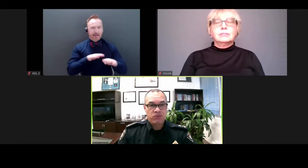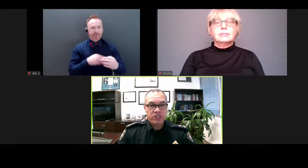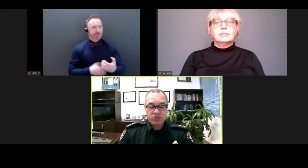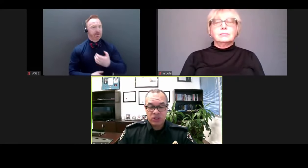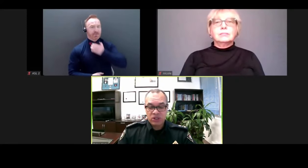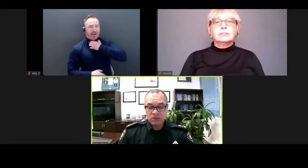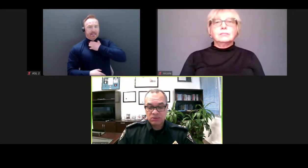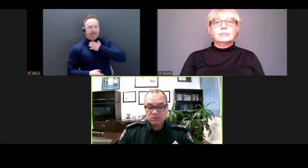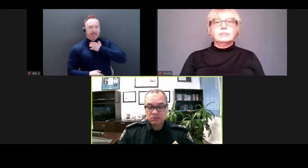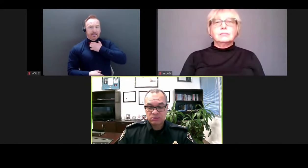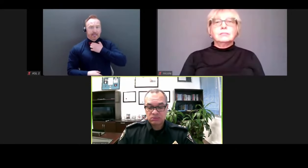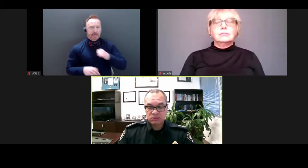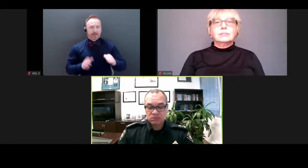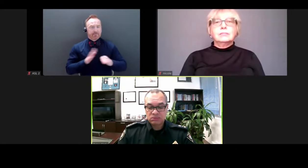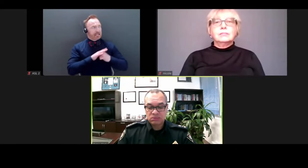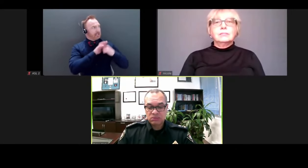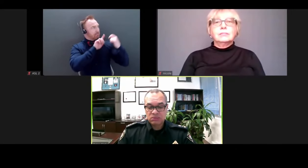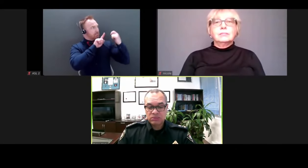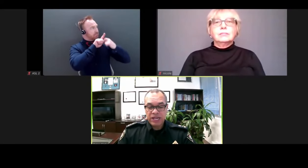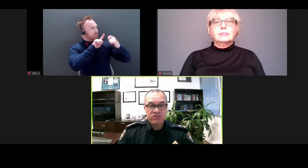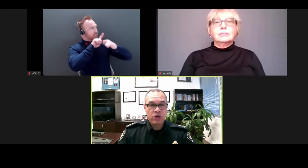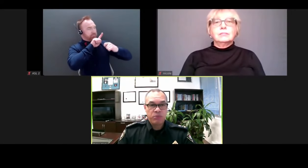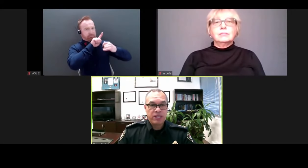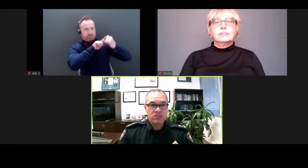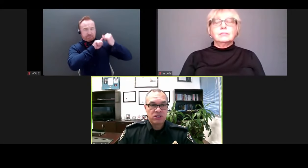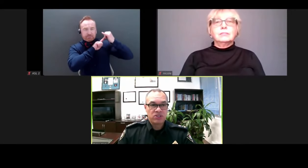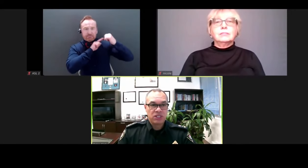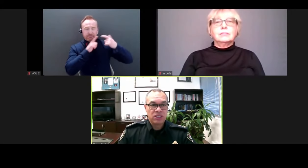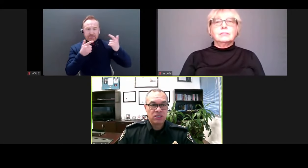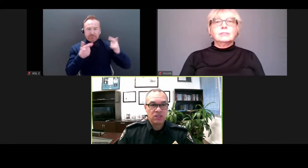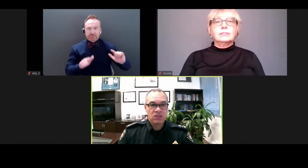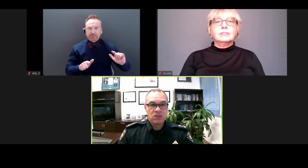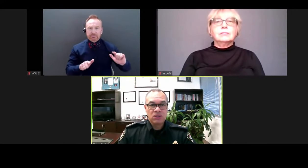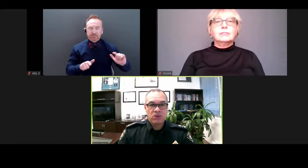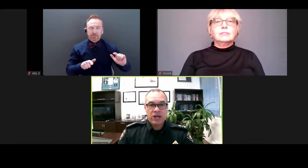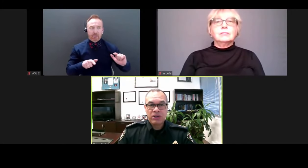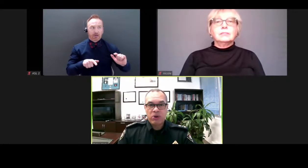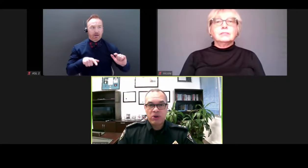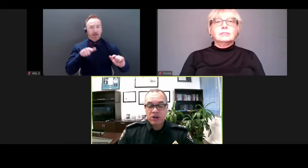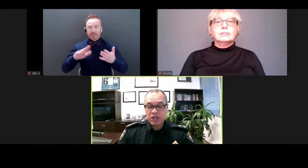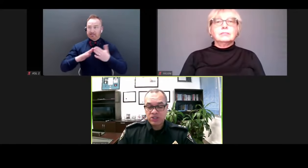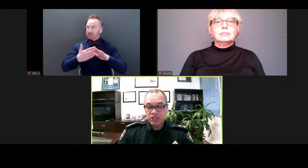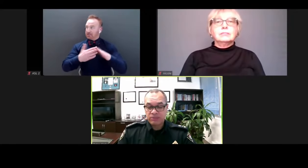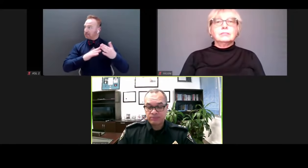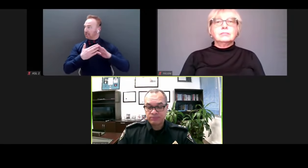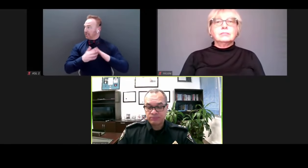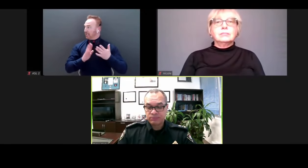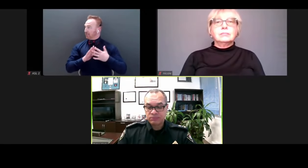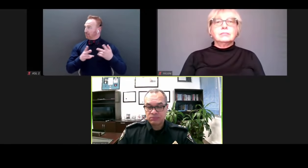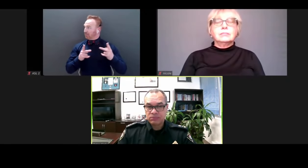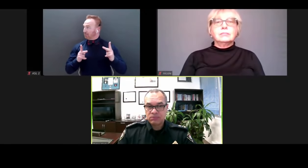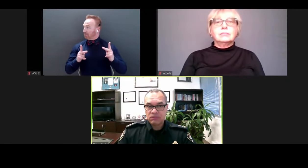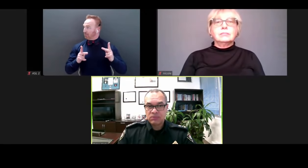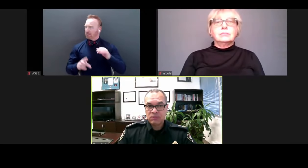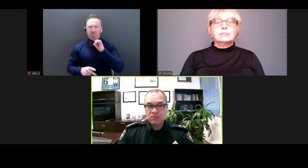hateful vitriol that has no place in our city or anywhere in our country.